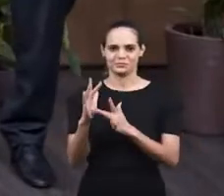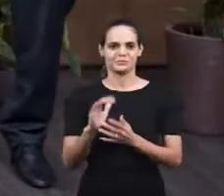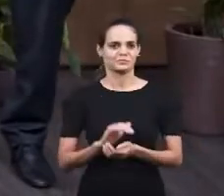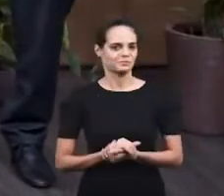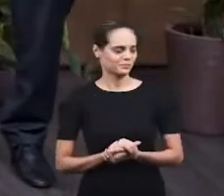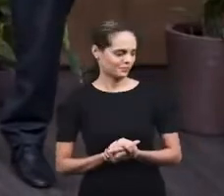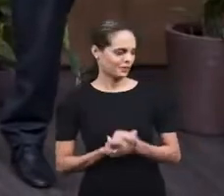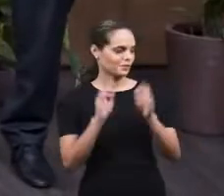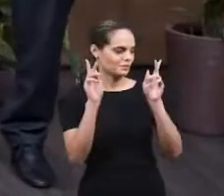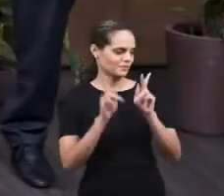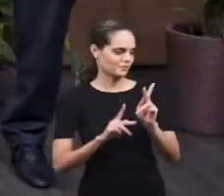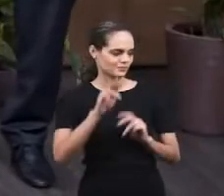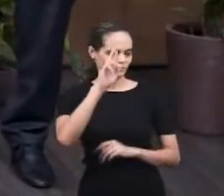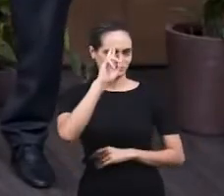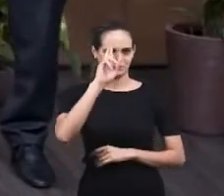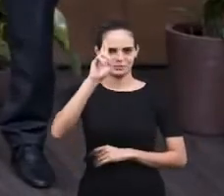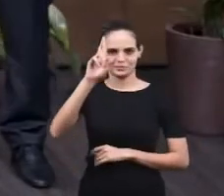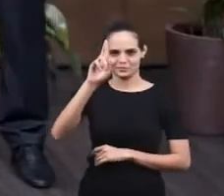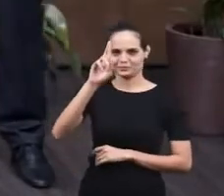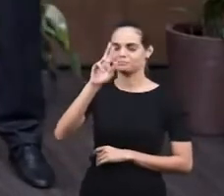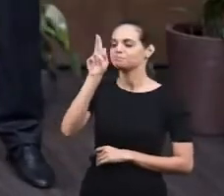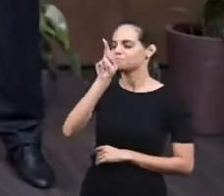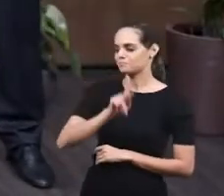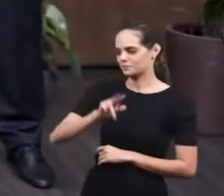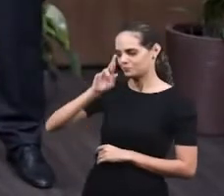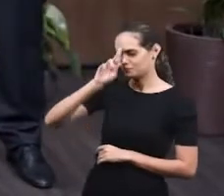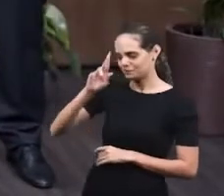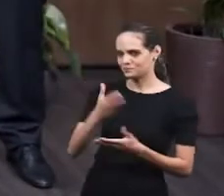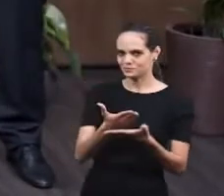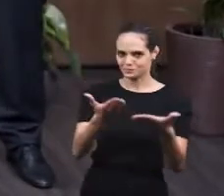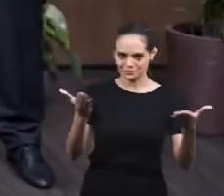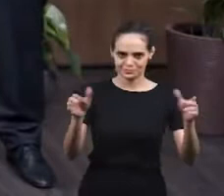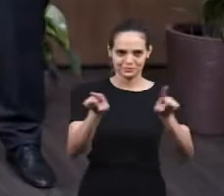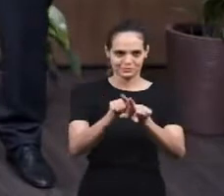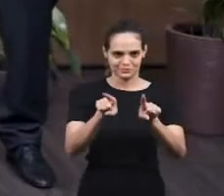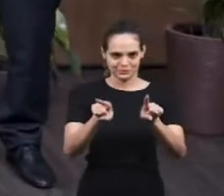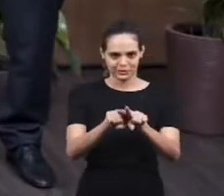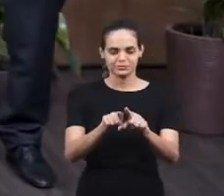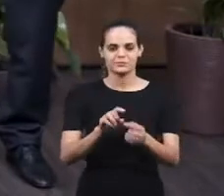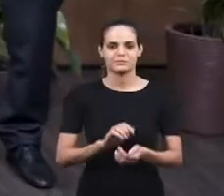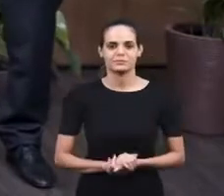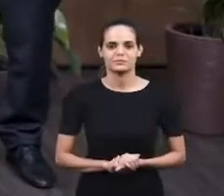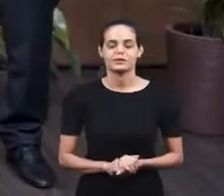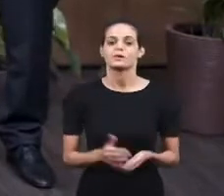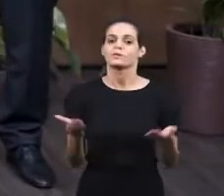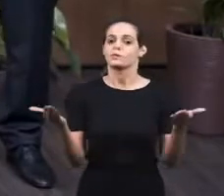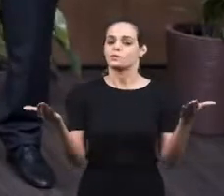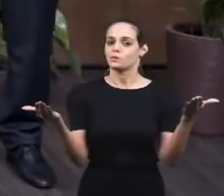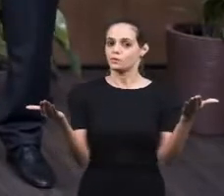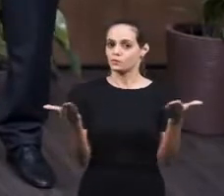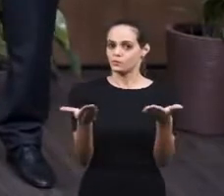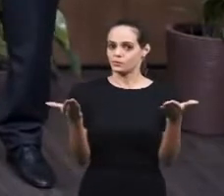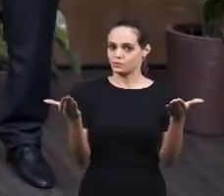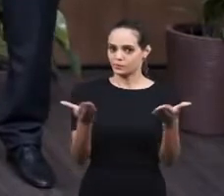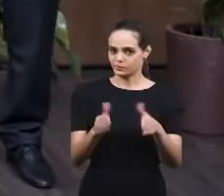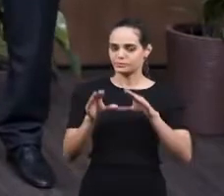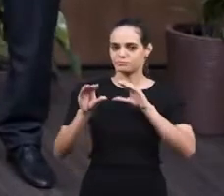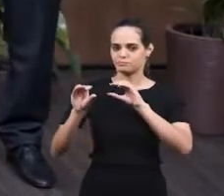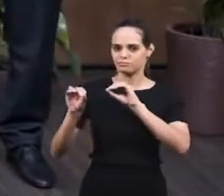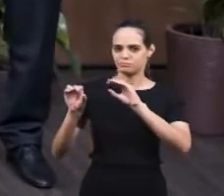Lord. Peace of the Lord, Pastor Daniel, and to all also. This segment, Lessons from the